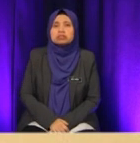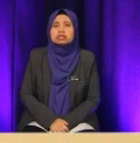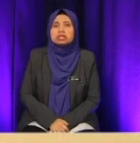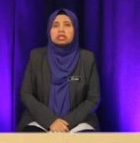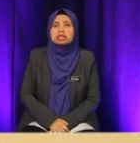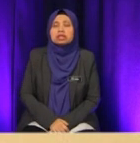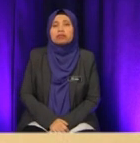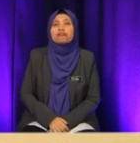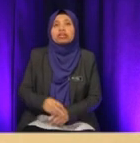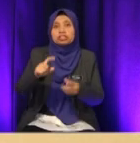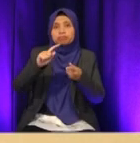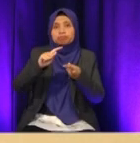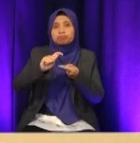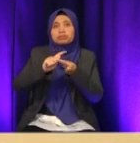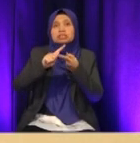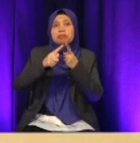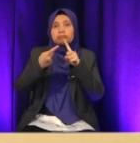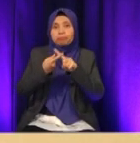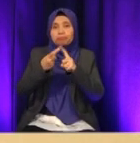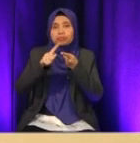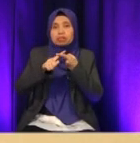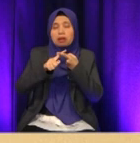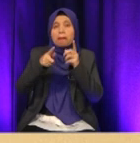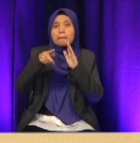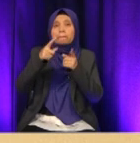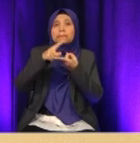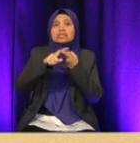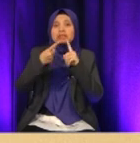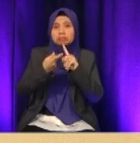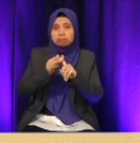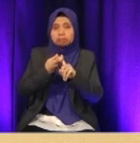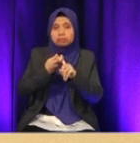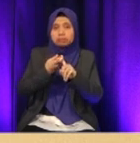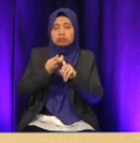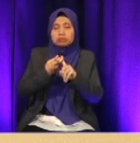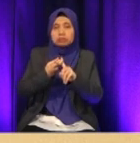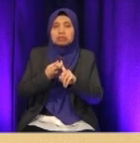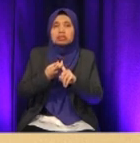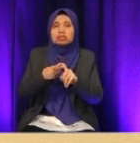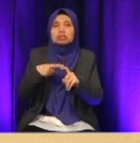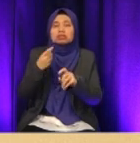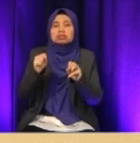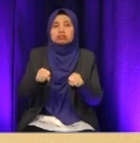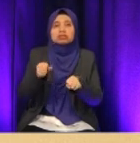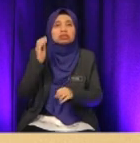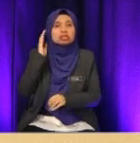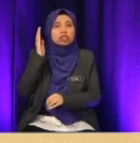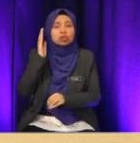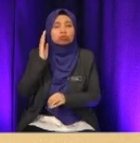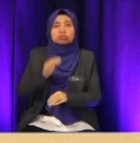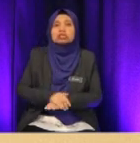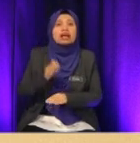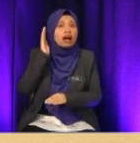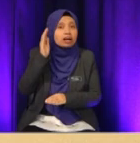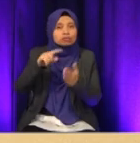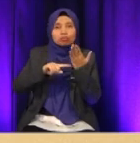a friendship. Mm-hmm. Okay. So in order to confirm, why don't we listen to the second time of the